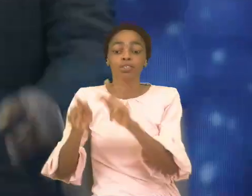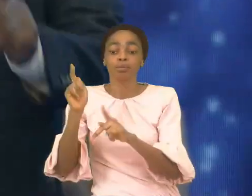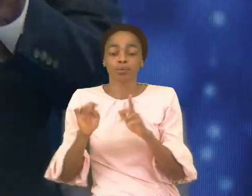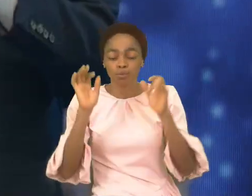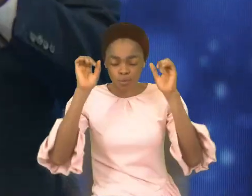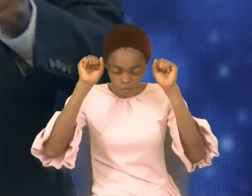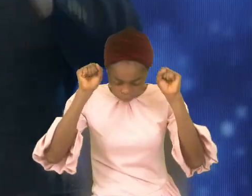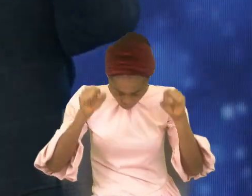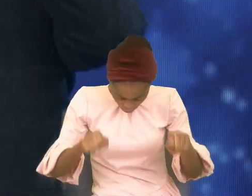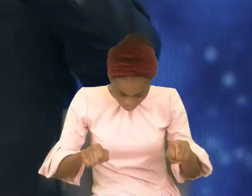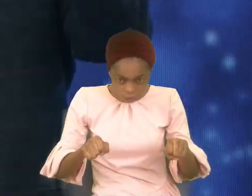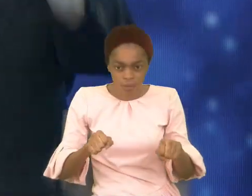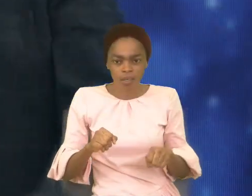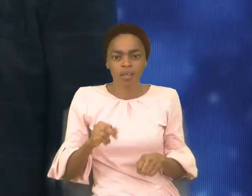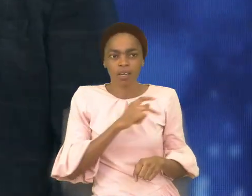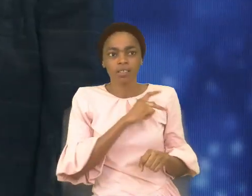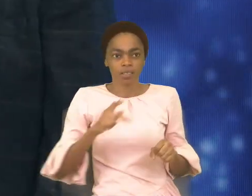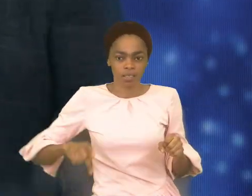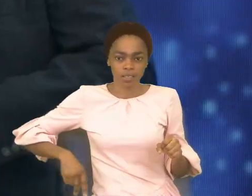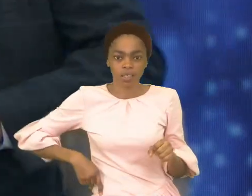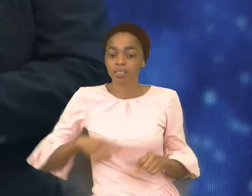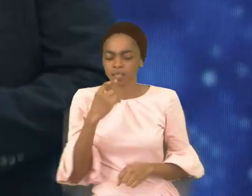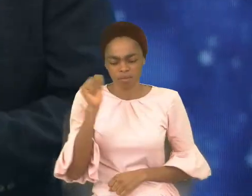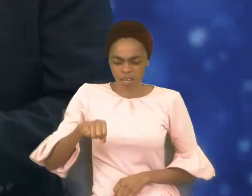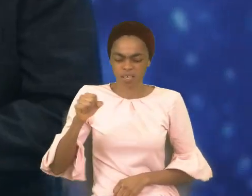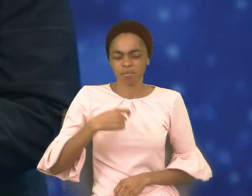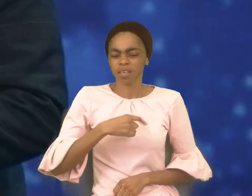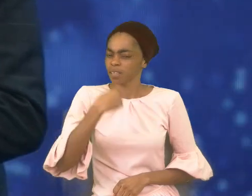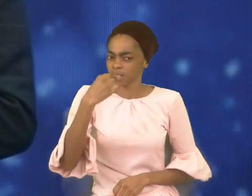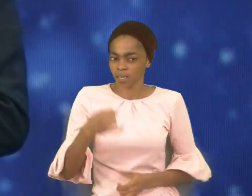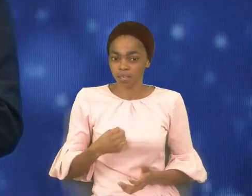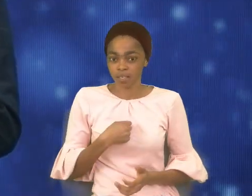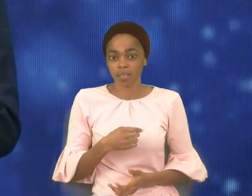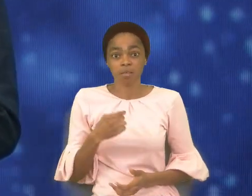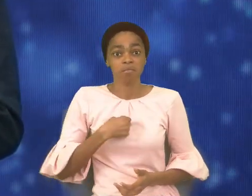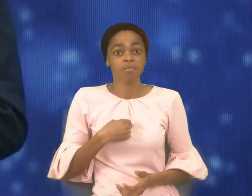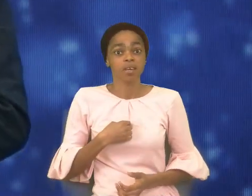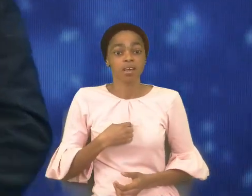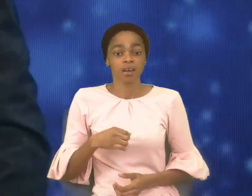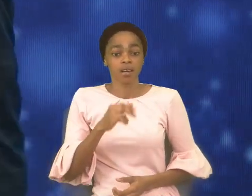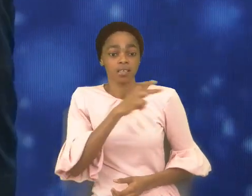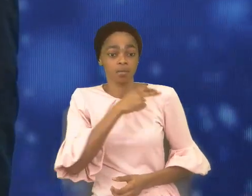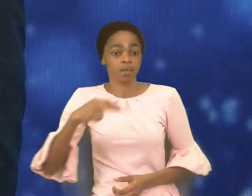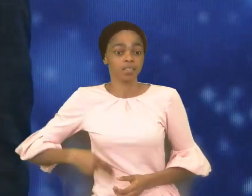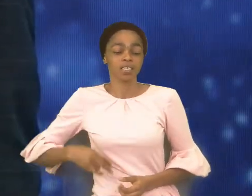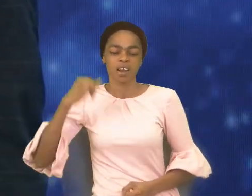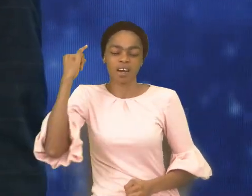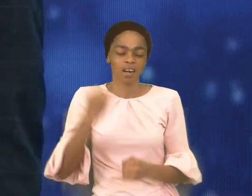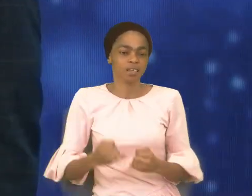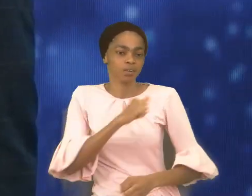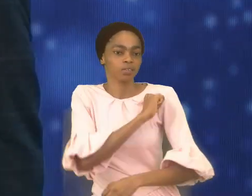the final authority on earth. They said, the three people, three men of